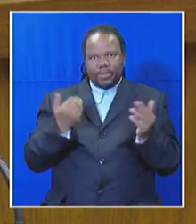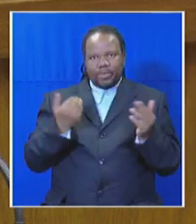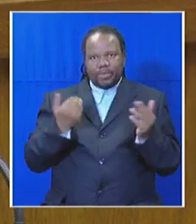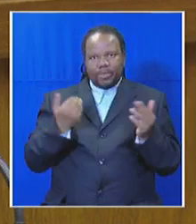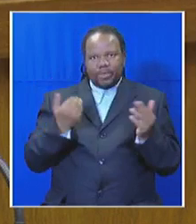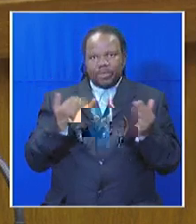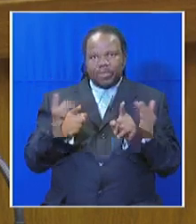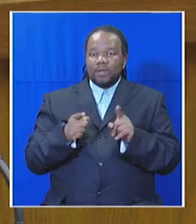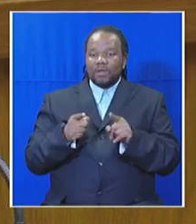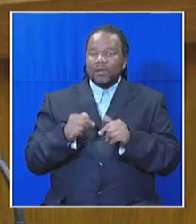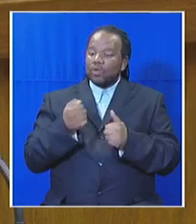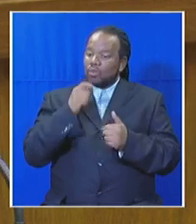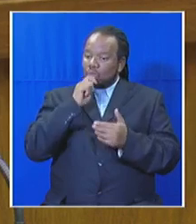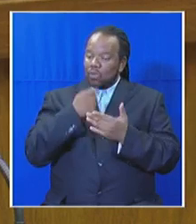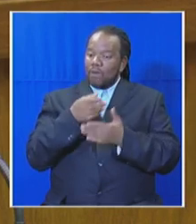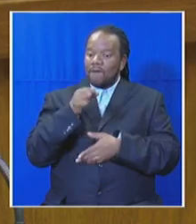around the decision.